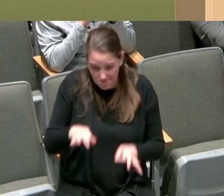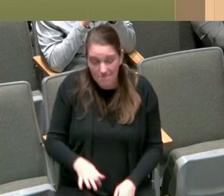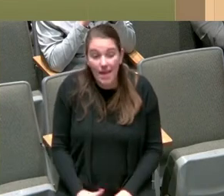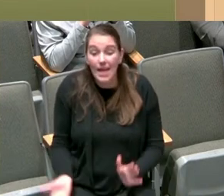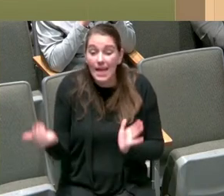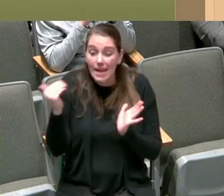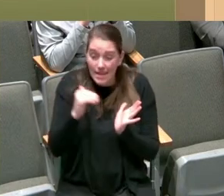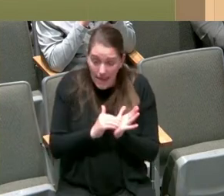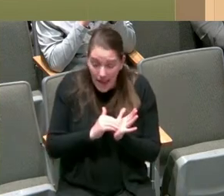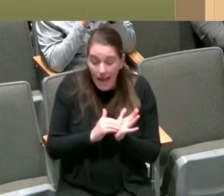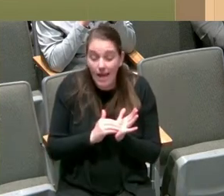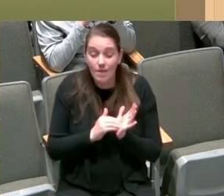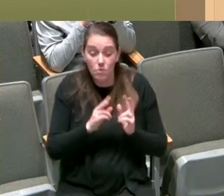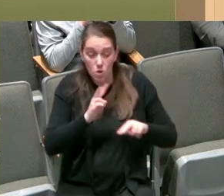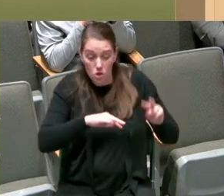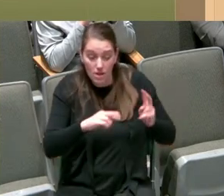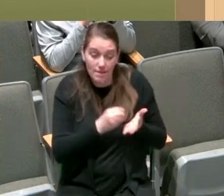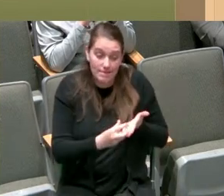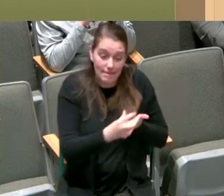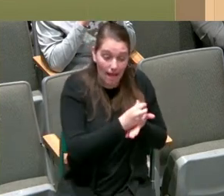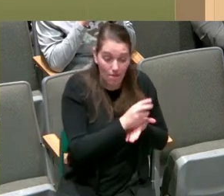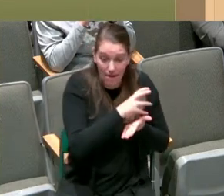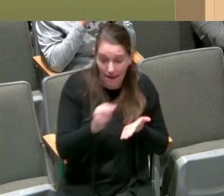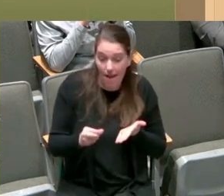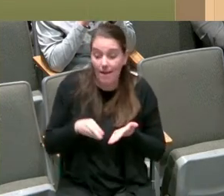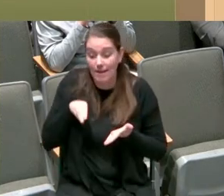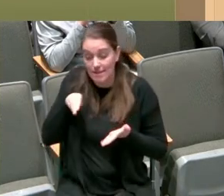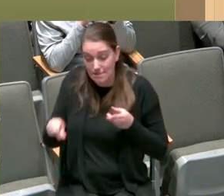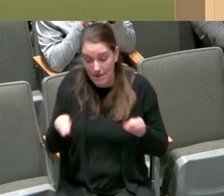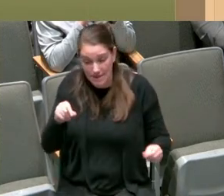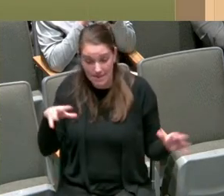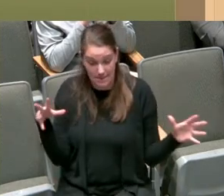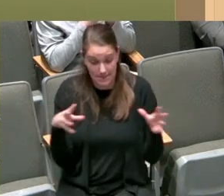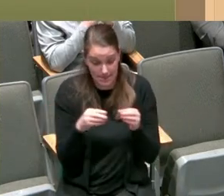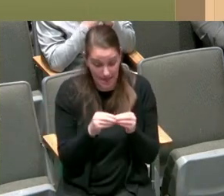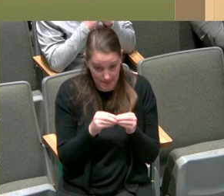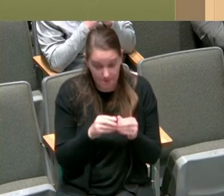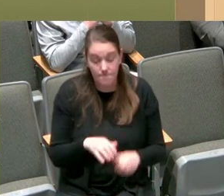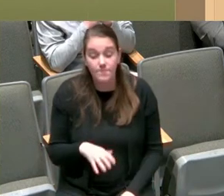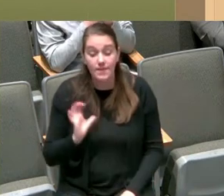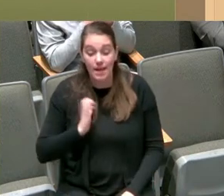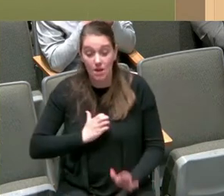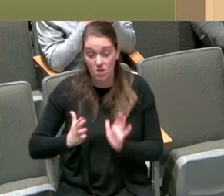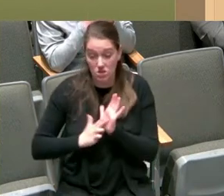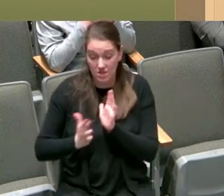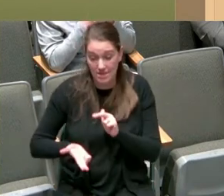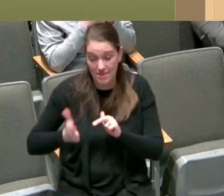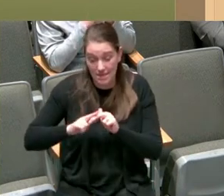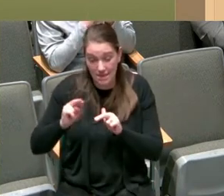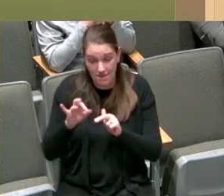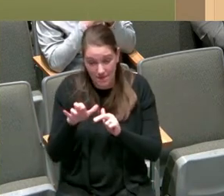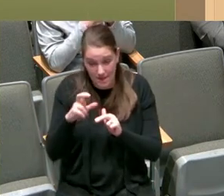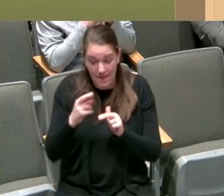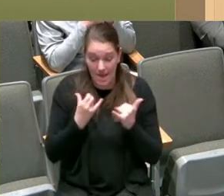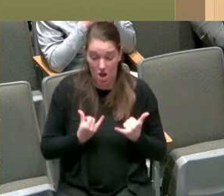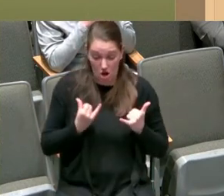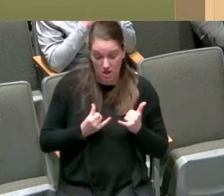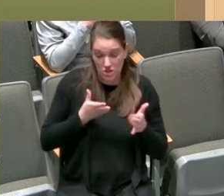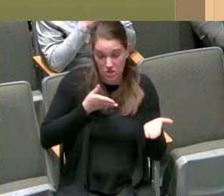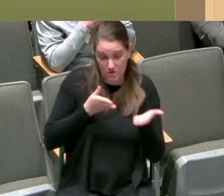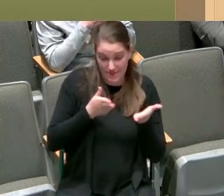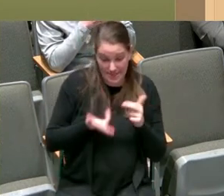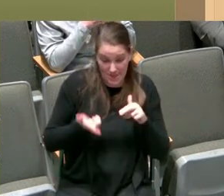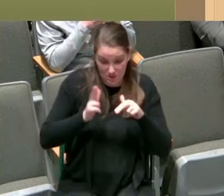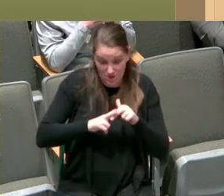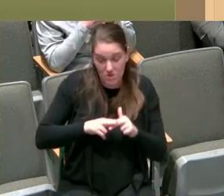line again looking at both salary and expenses folded together are contractual inflation and current Services increase